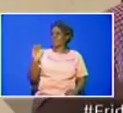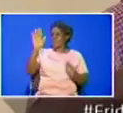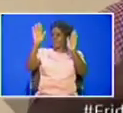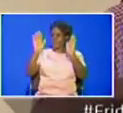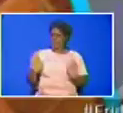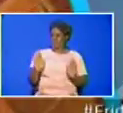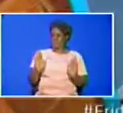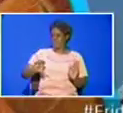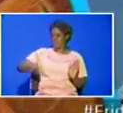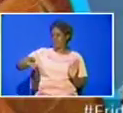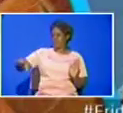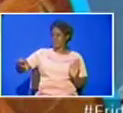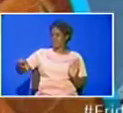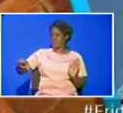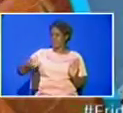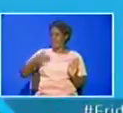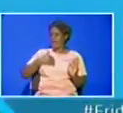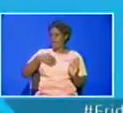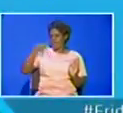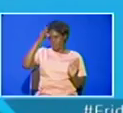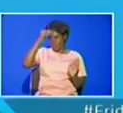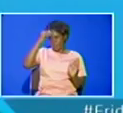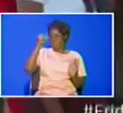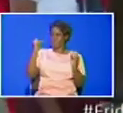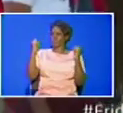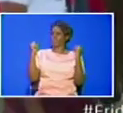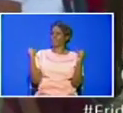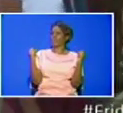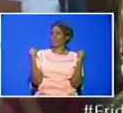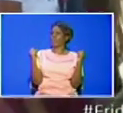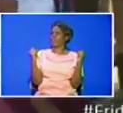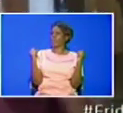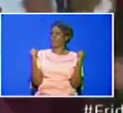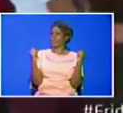for a county that stands as an academic giant.